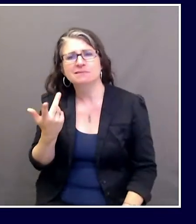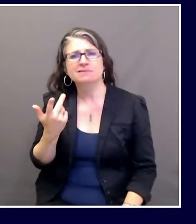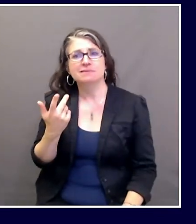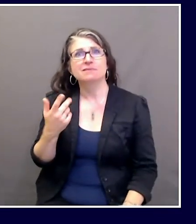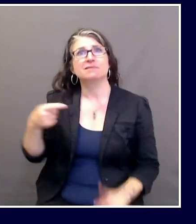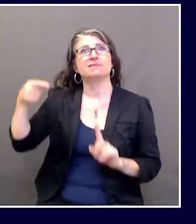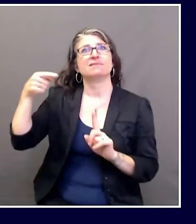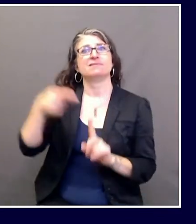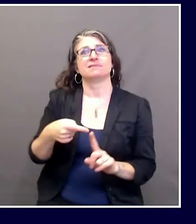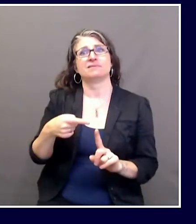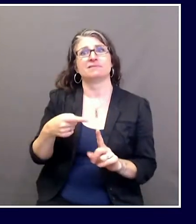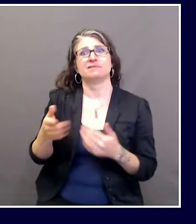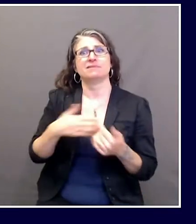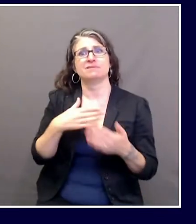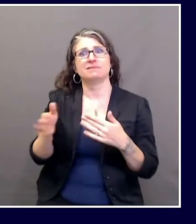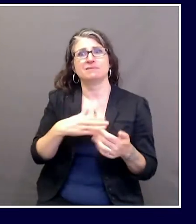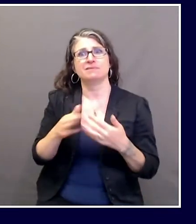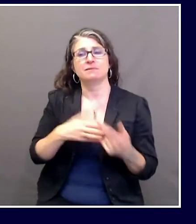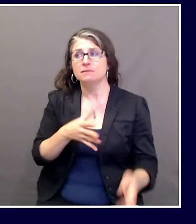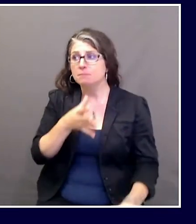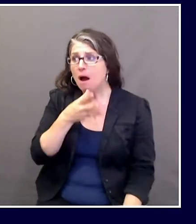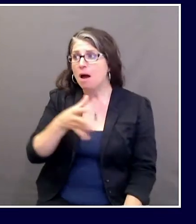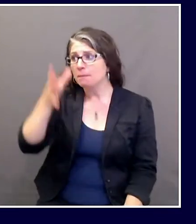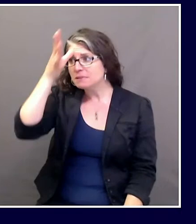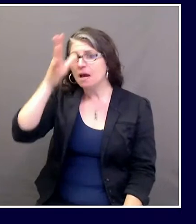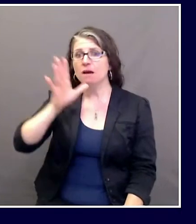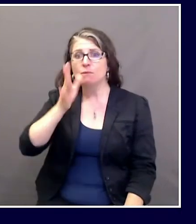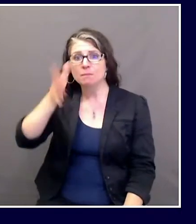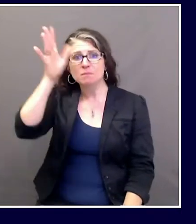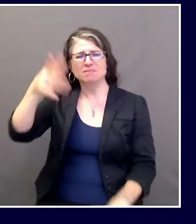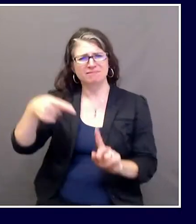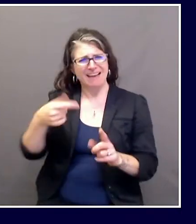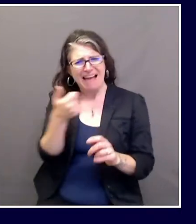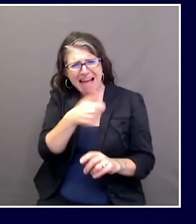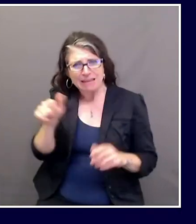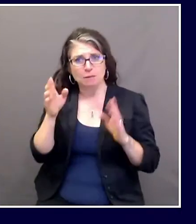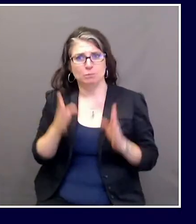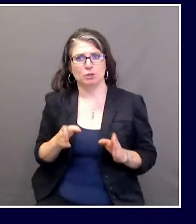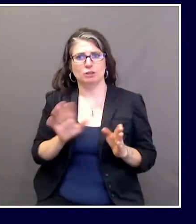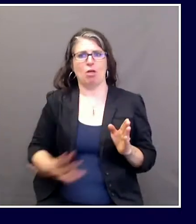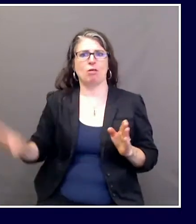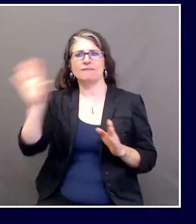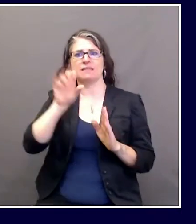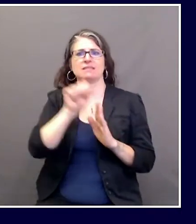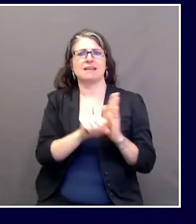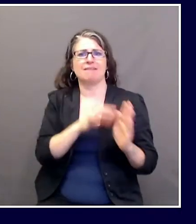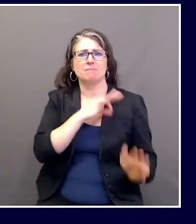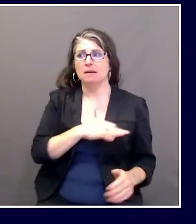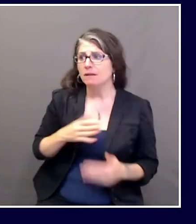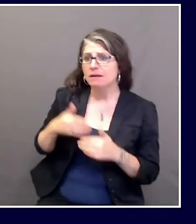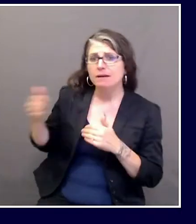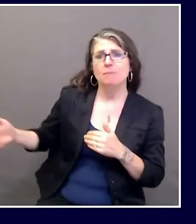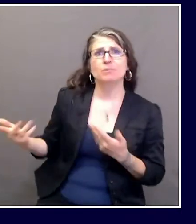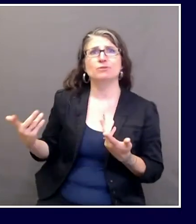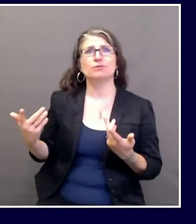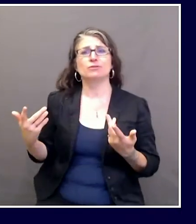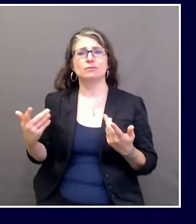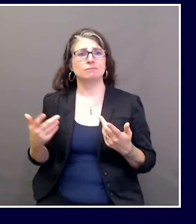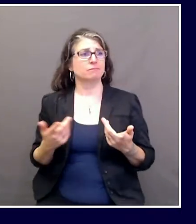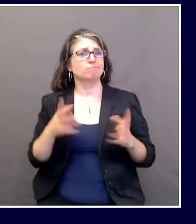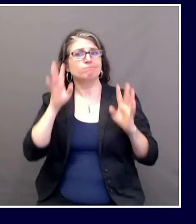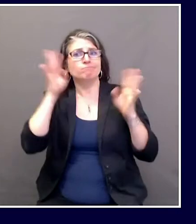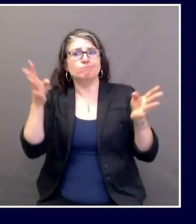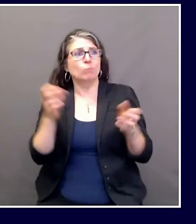do to relieve some of that uncertainty that parents are feeling, the thing that all of us can do is to just go get